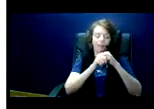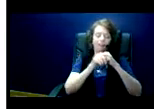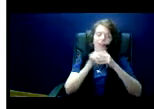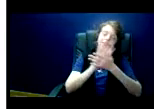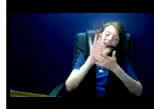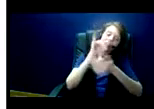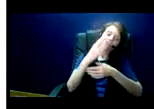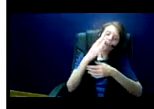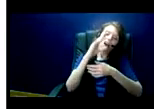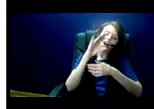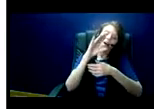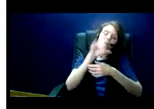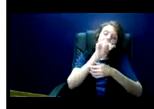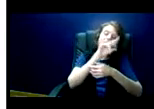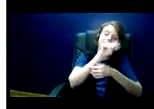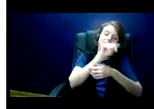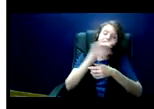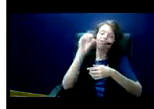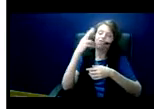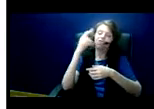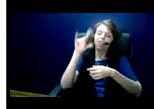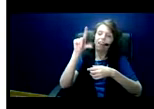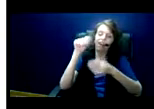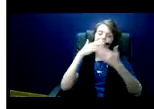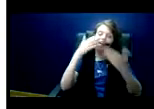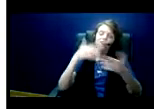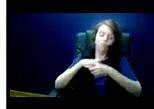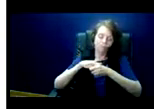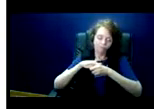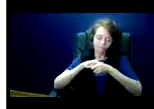Linda and Sheila. Thank you, Susan, Abby. back over Thank you, Ellie.